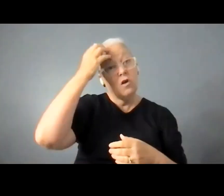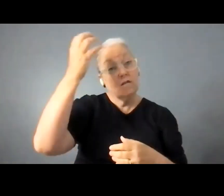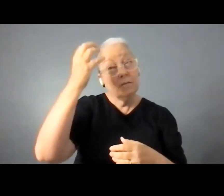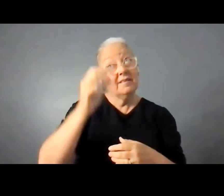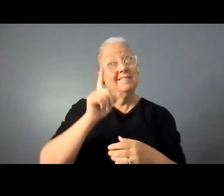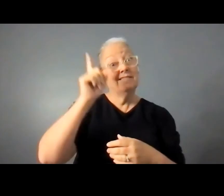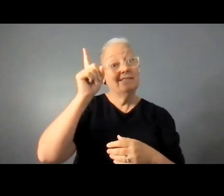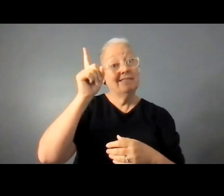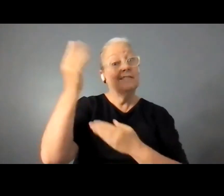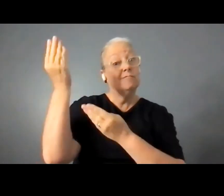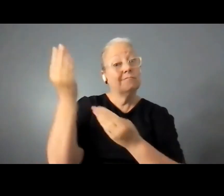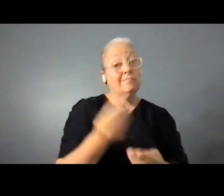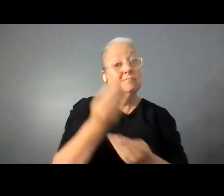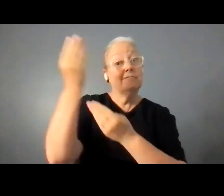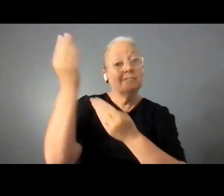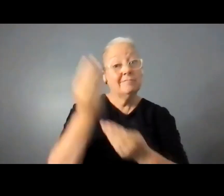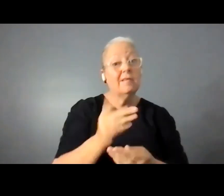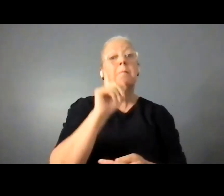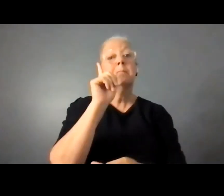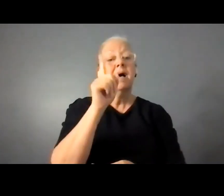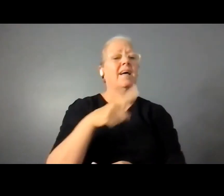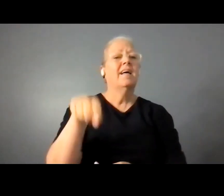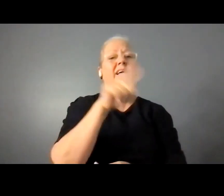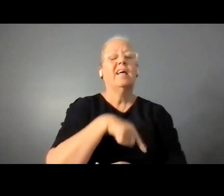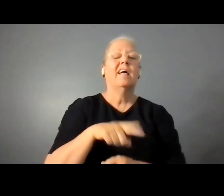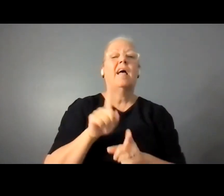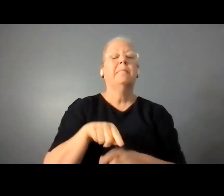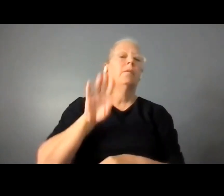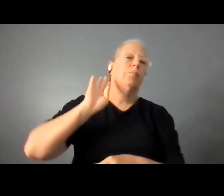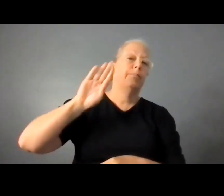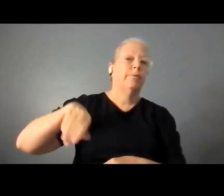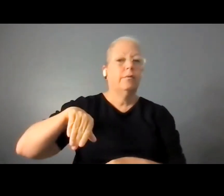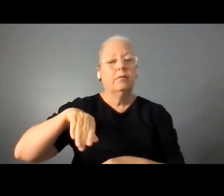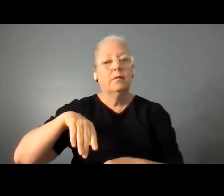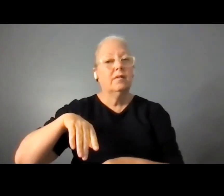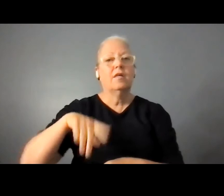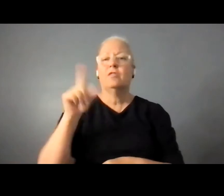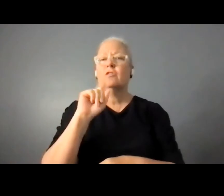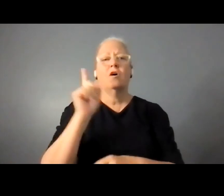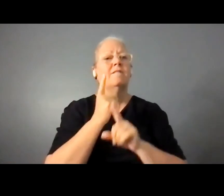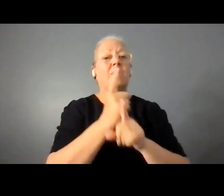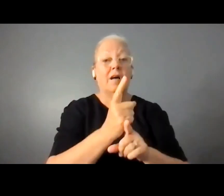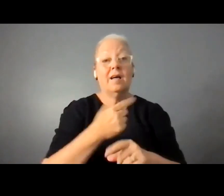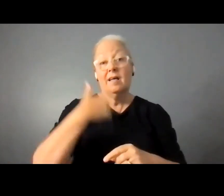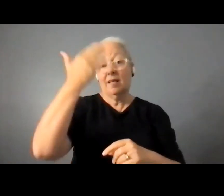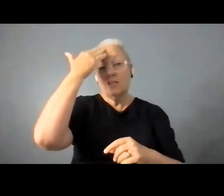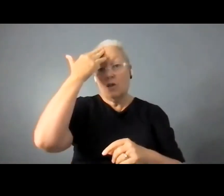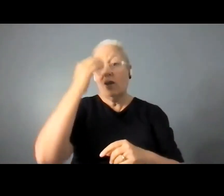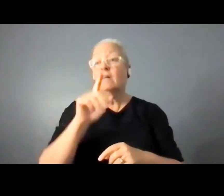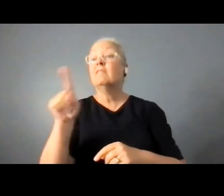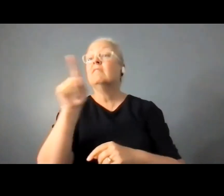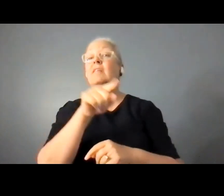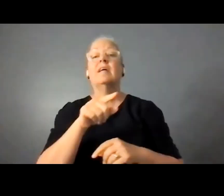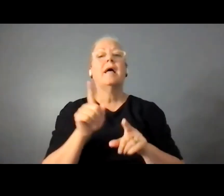not always followed. For example, here in New York City, I can't tell you how many restaurants are not wheelchair